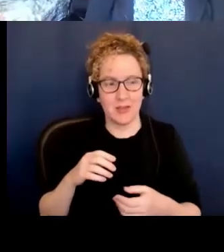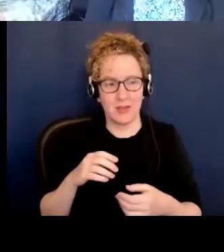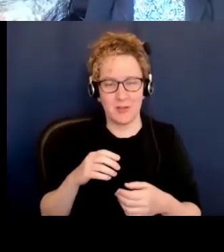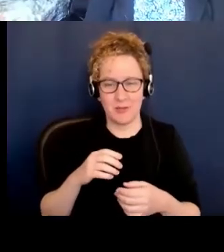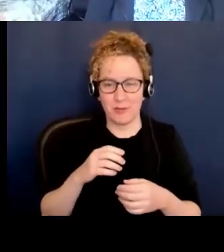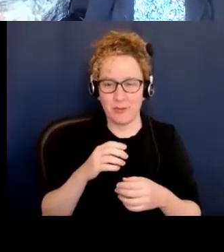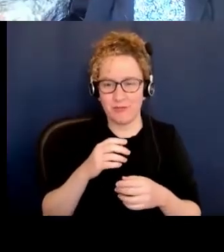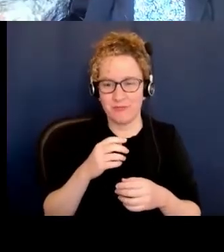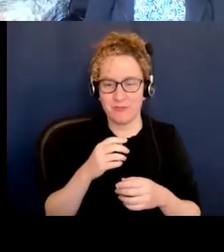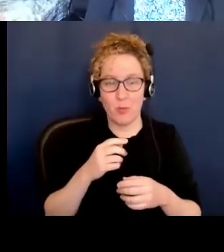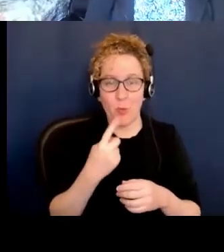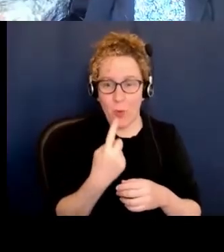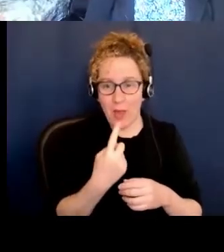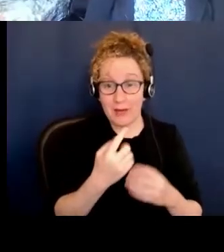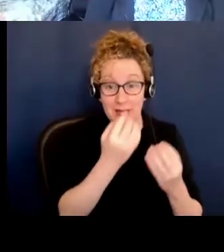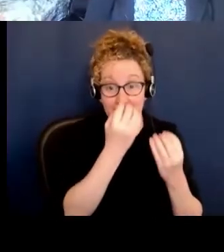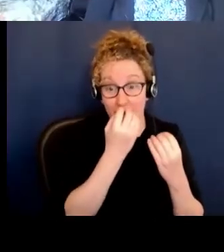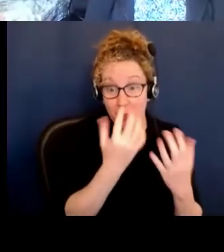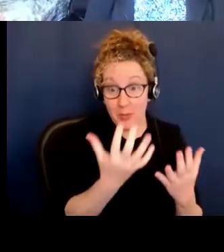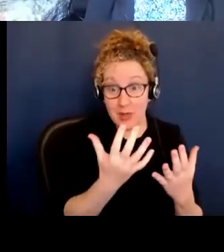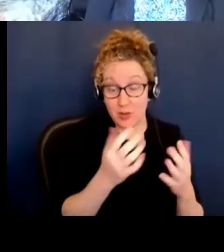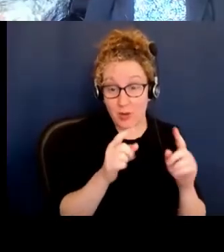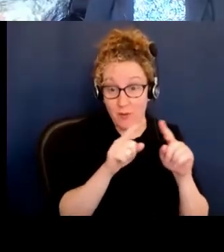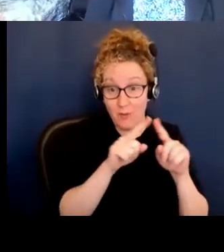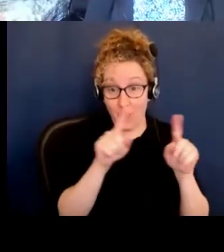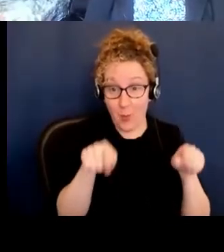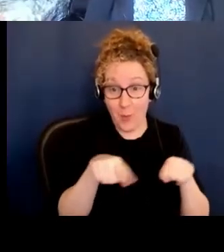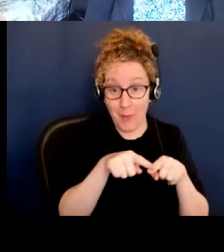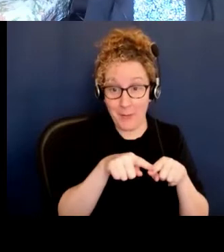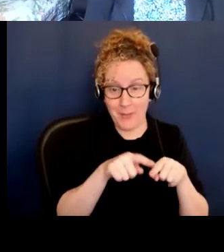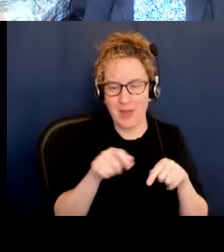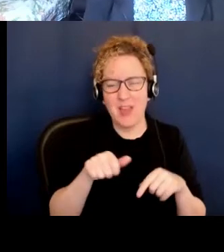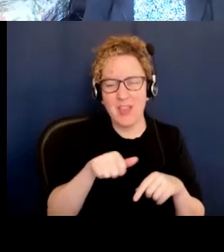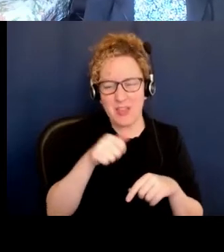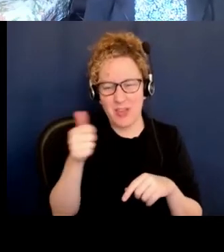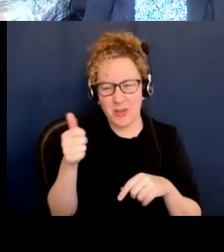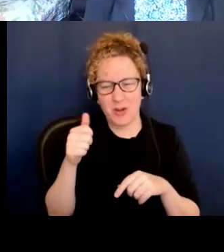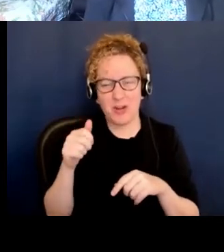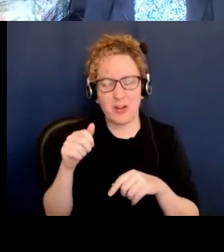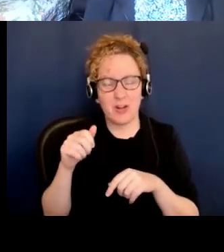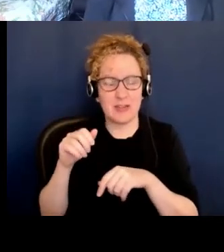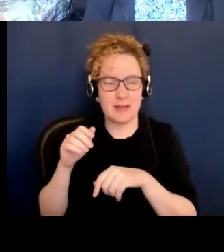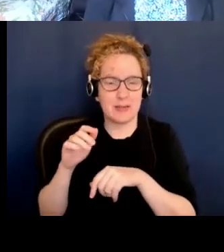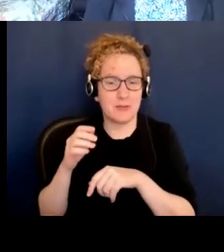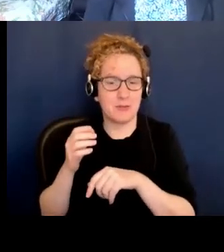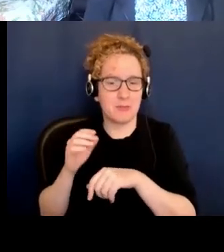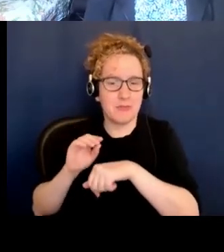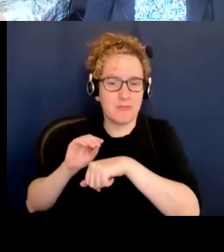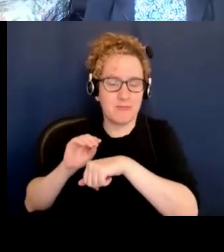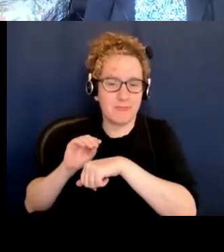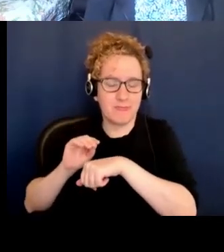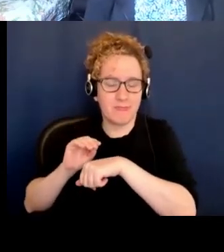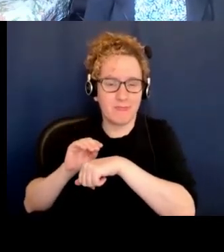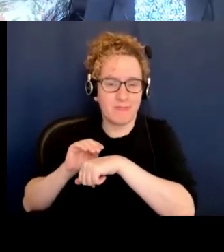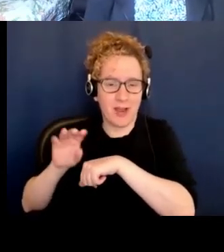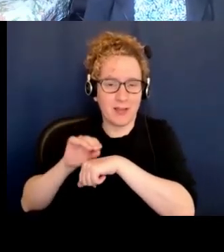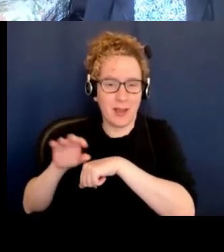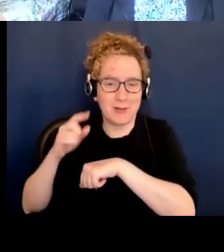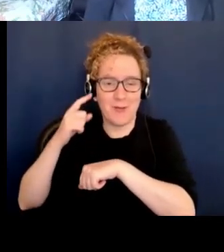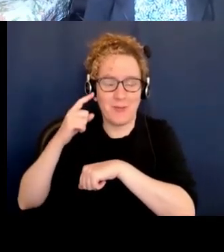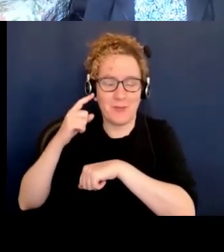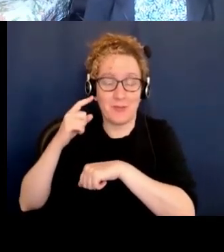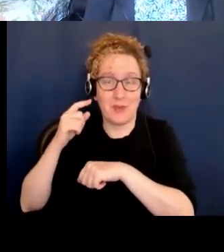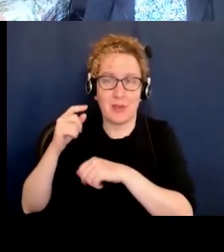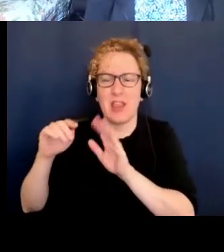and the other is based on guidelines for advisors. So if you're